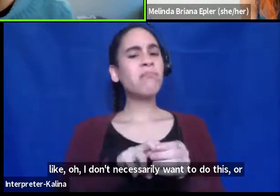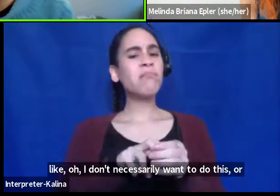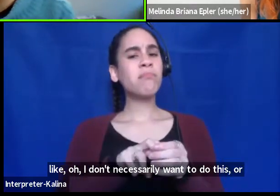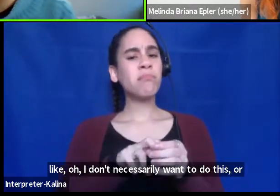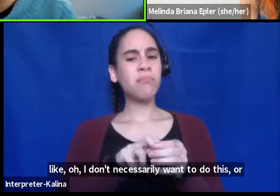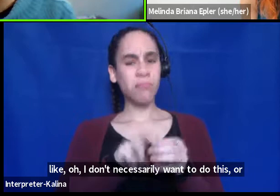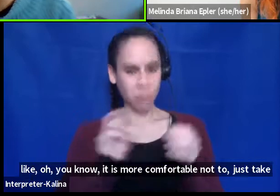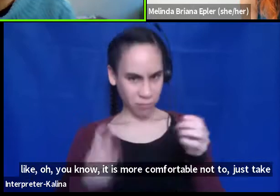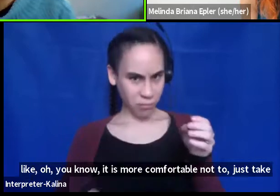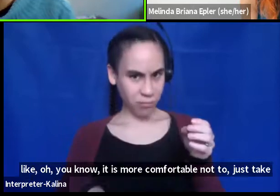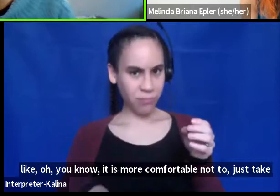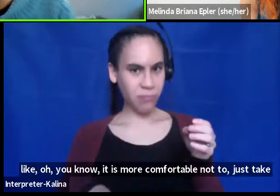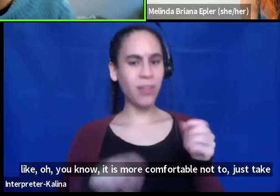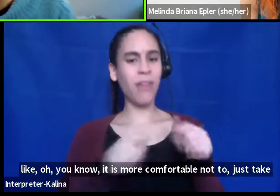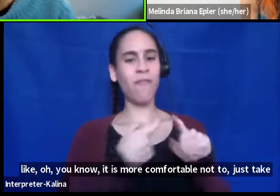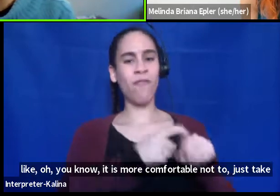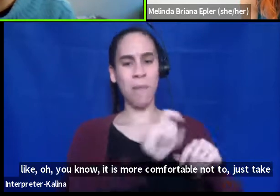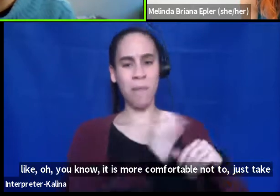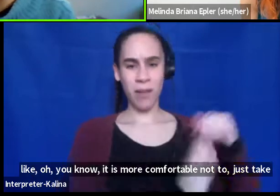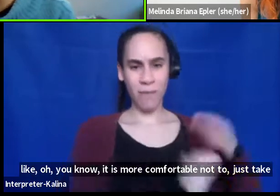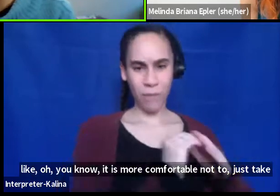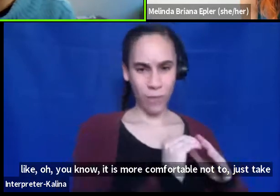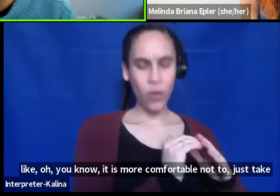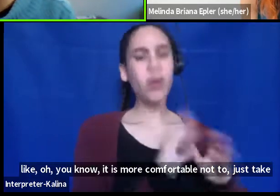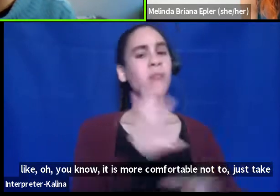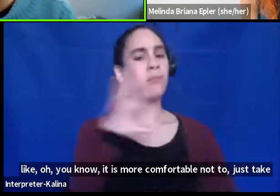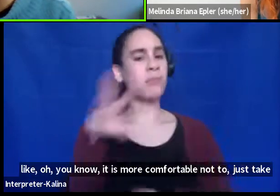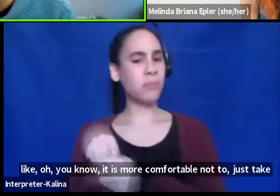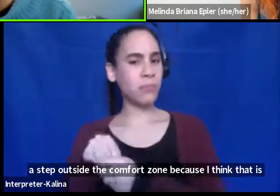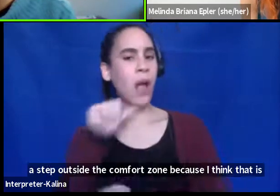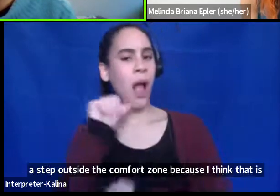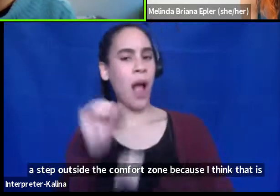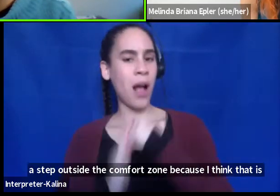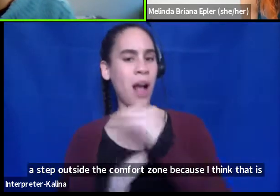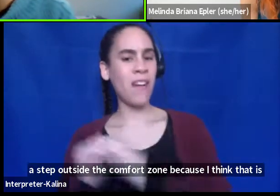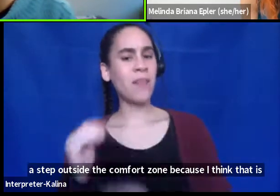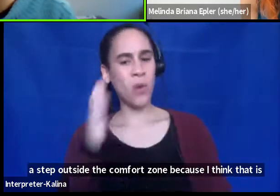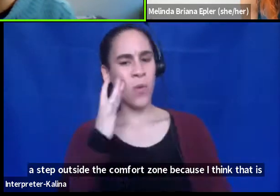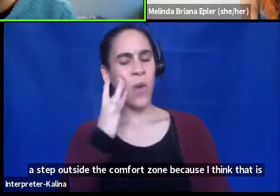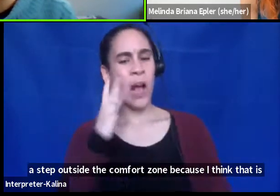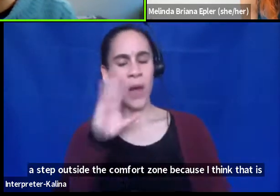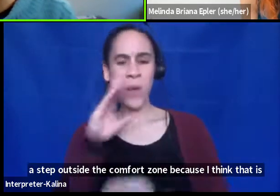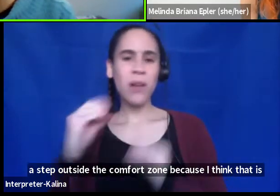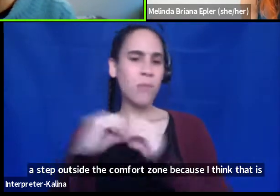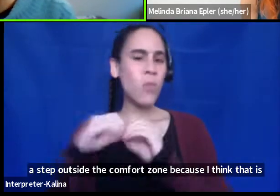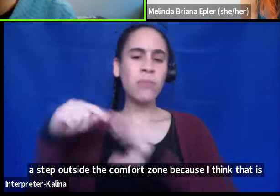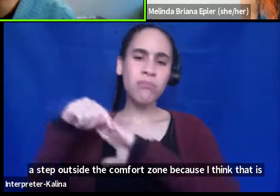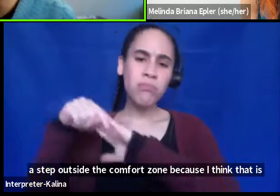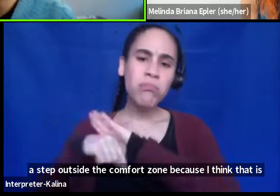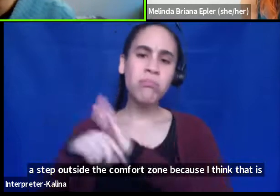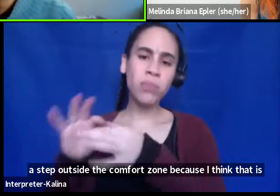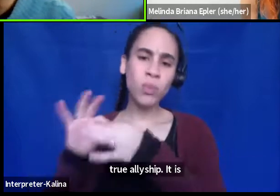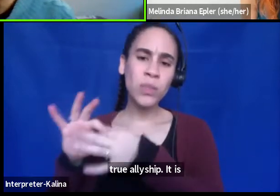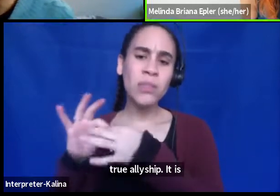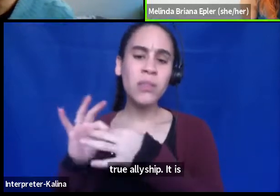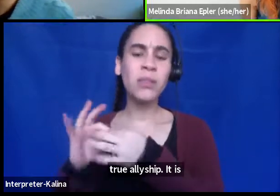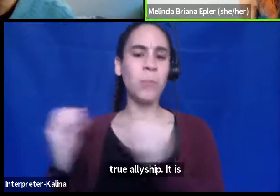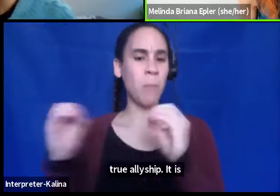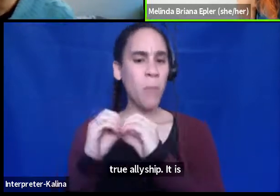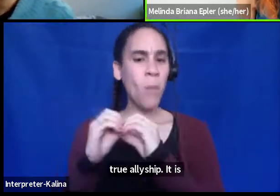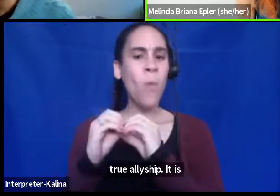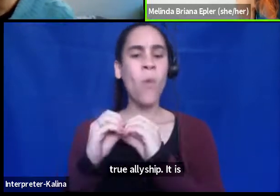because I think that is true allyship. And it's meaningful, and it will deepen those relationships, certainly.